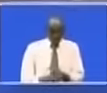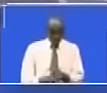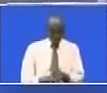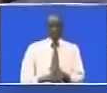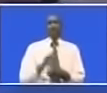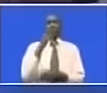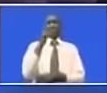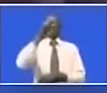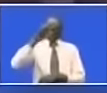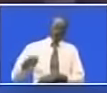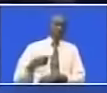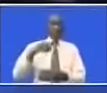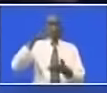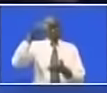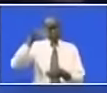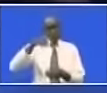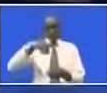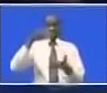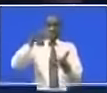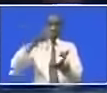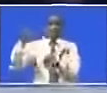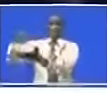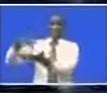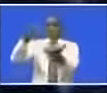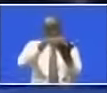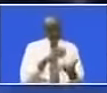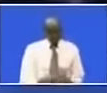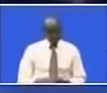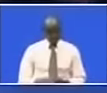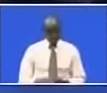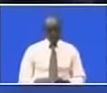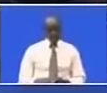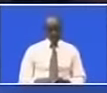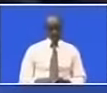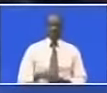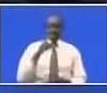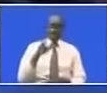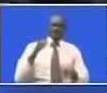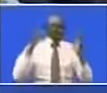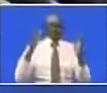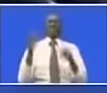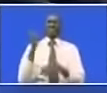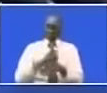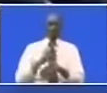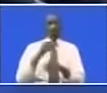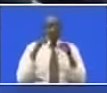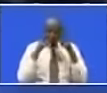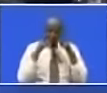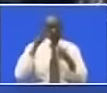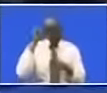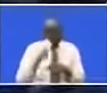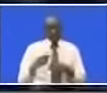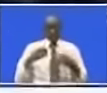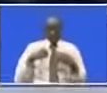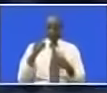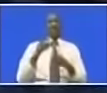20,000 polling stations. C'est un grand jour pour la Côte d'Ivoire. It is a great day for Ivory Coast, and so we must go through